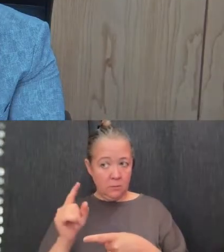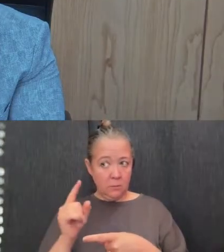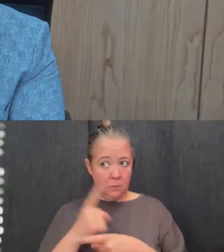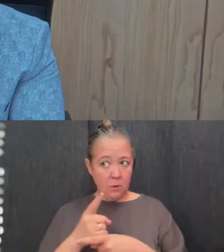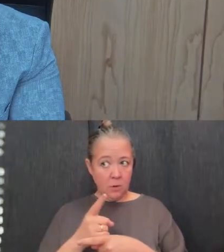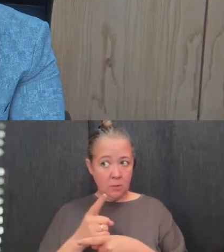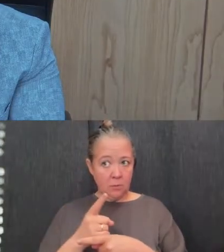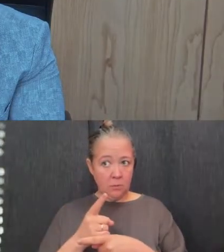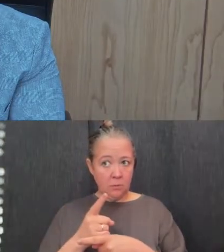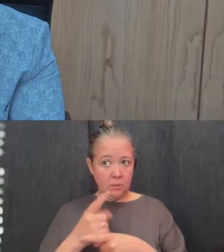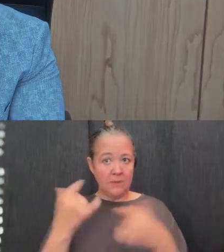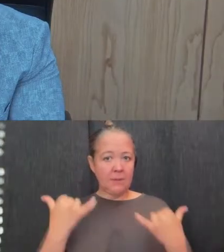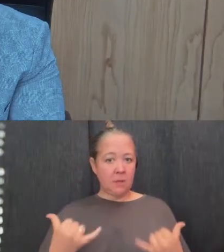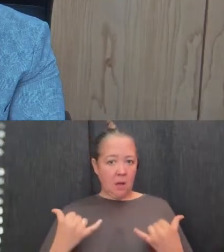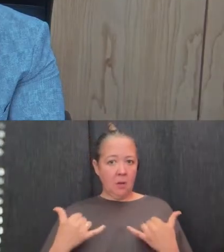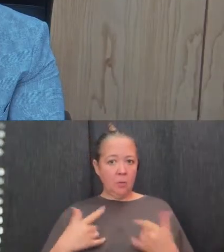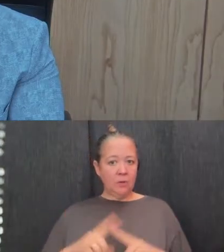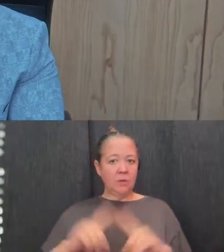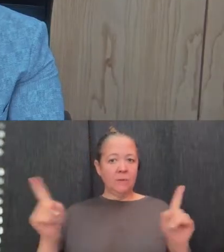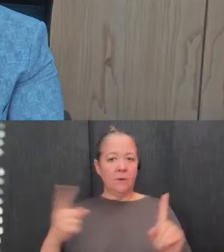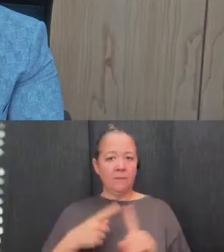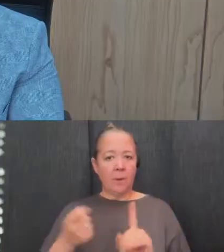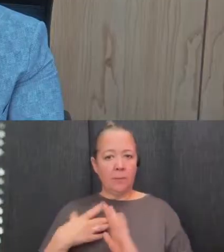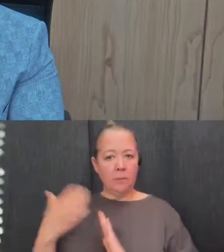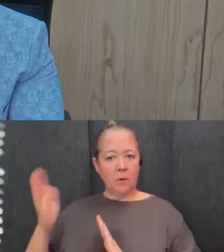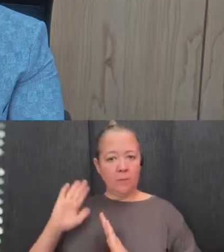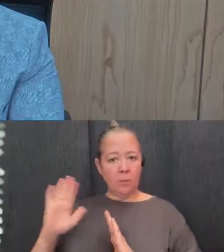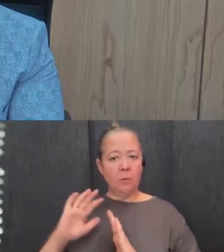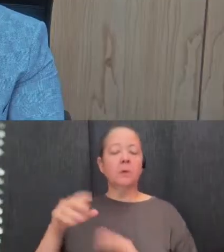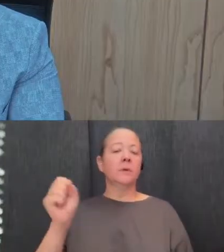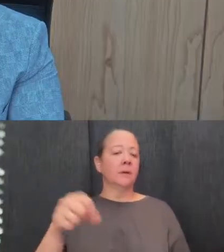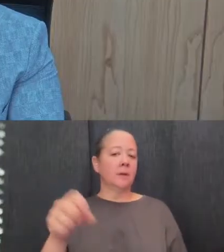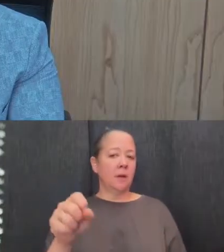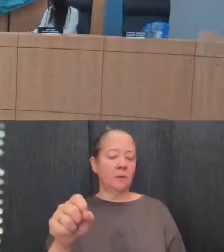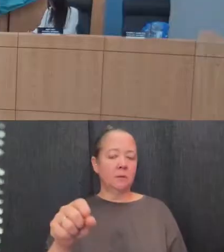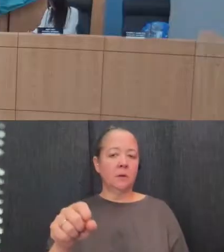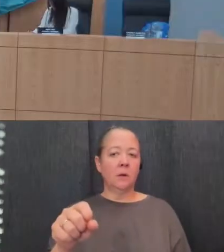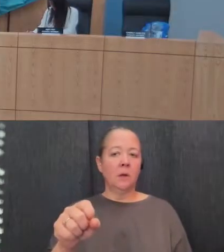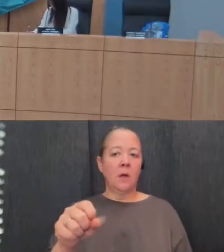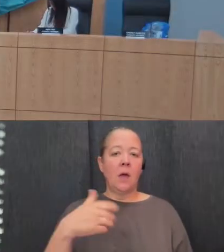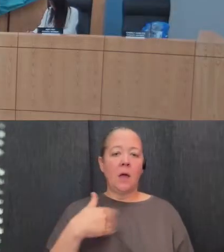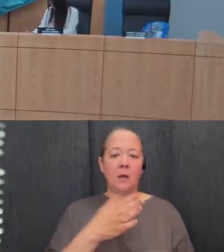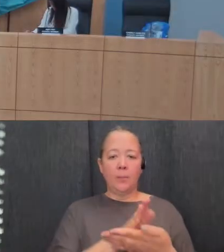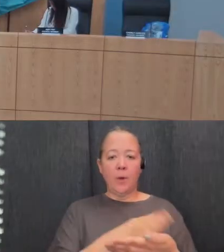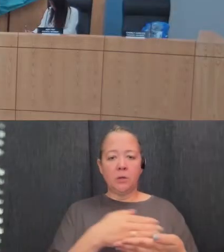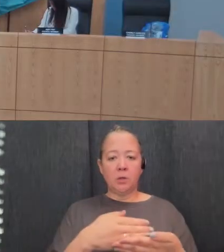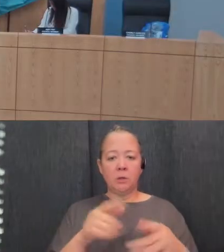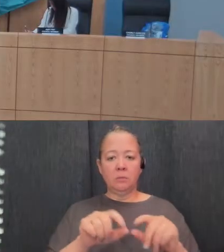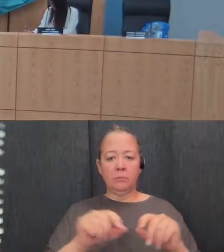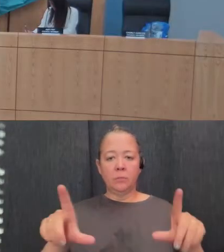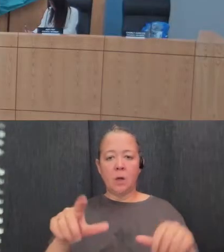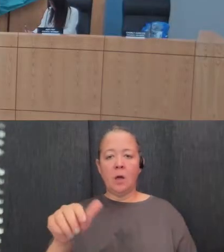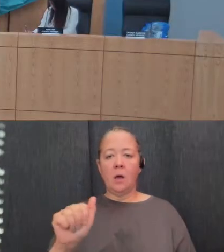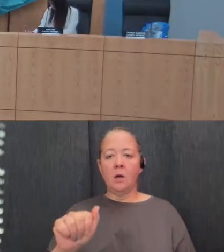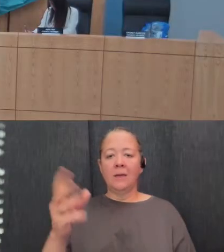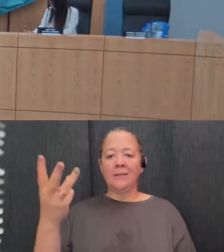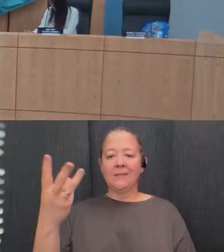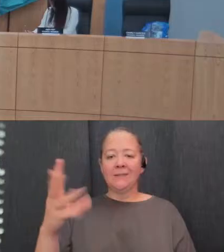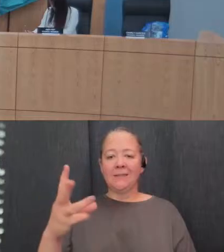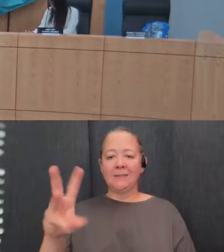one? Yes, there was a budget circulated on the 16th of April, and then we have a new one